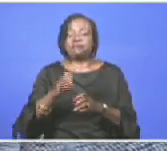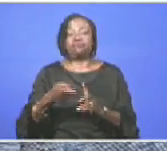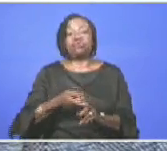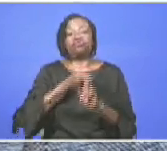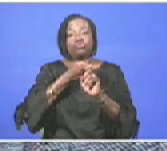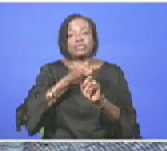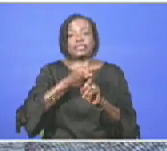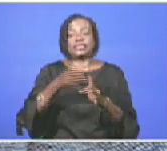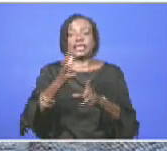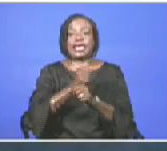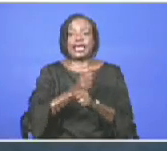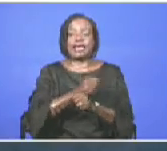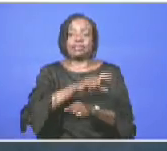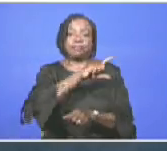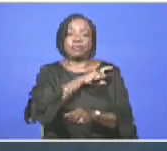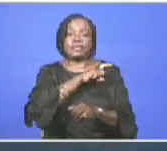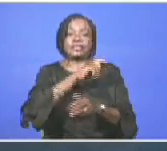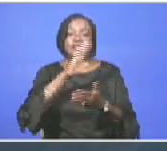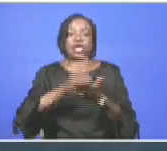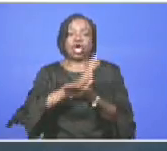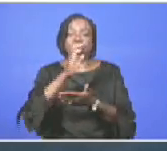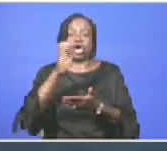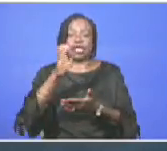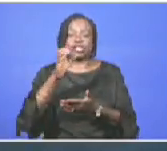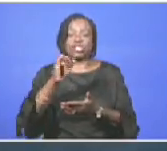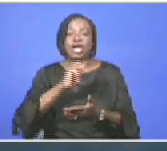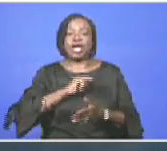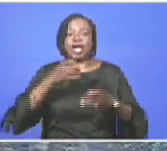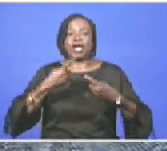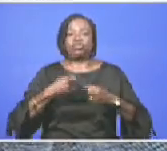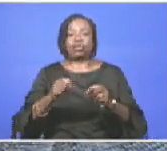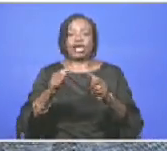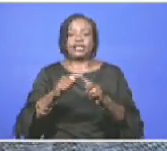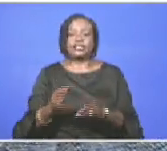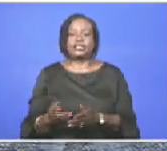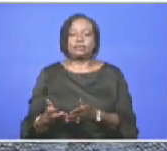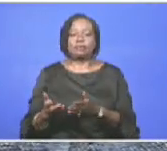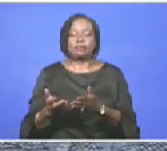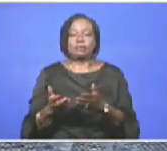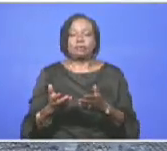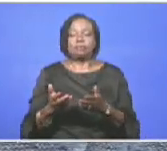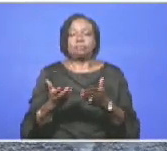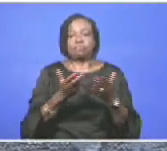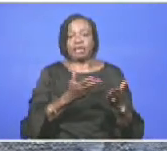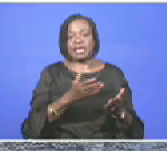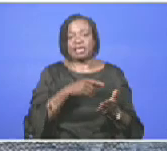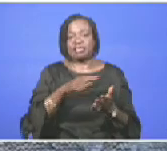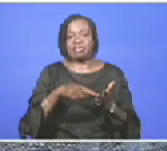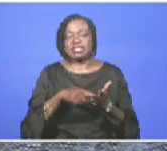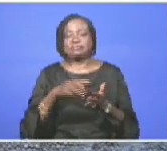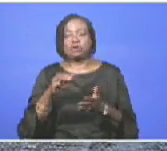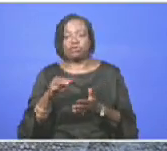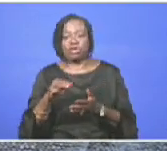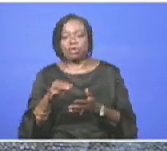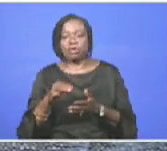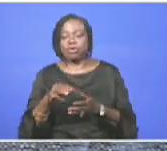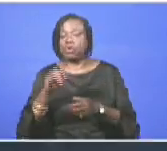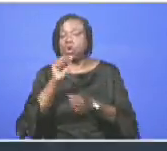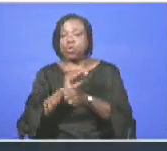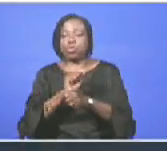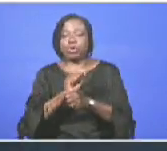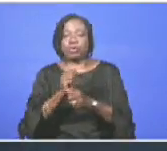college. But I try to do it just moderately so you don't go through 6 months of